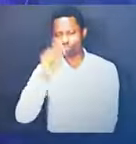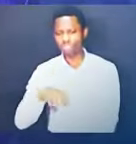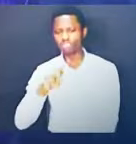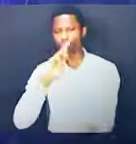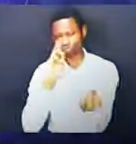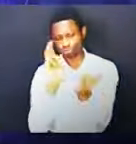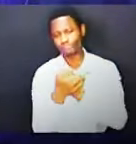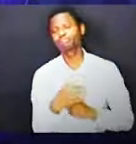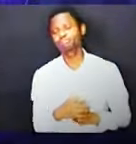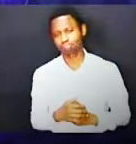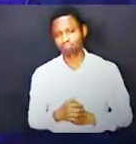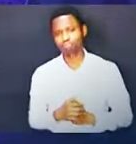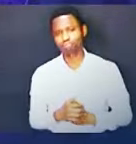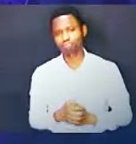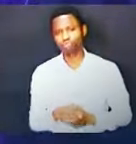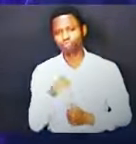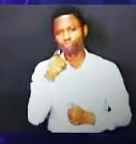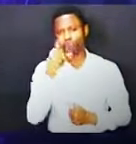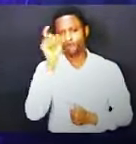need to repent.